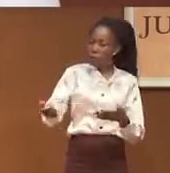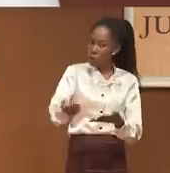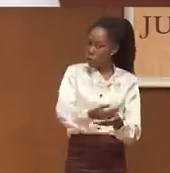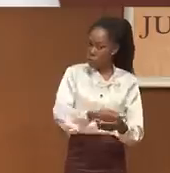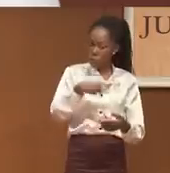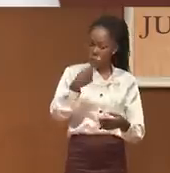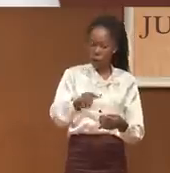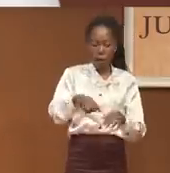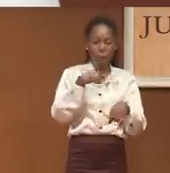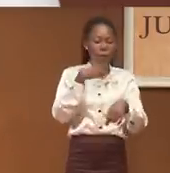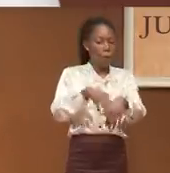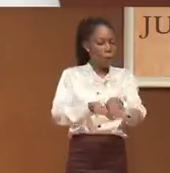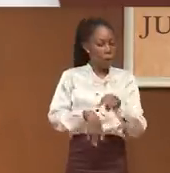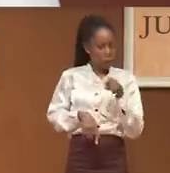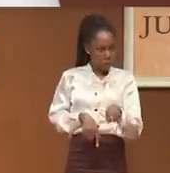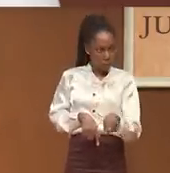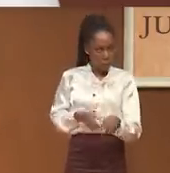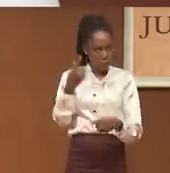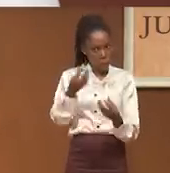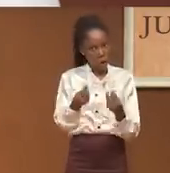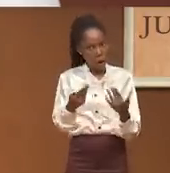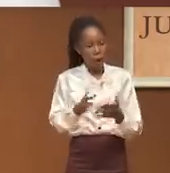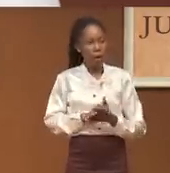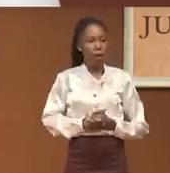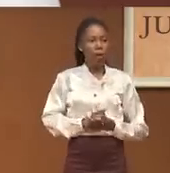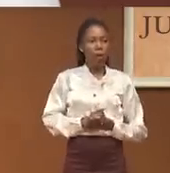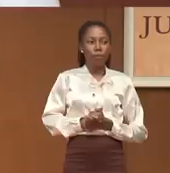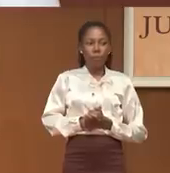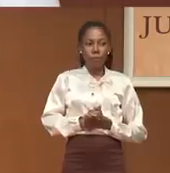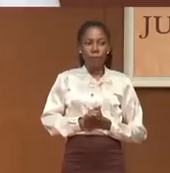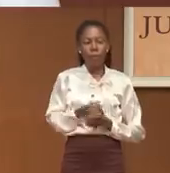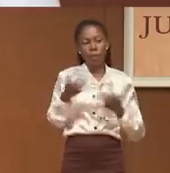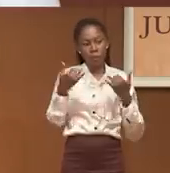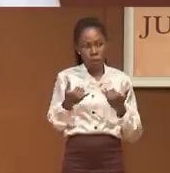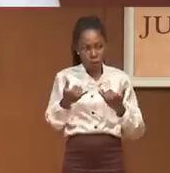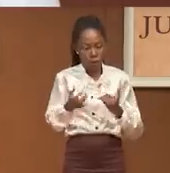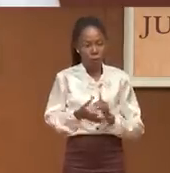from the land. Now, you come to contracts.